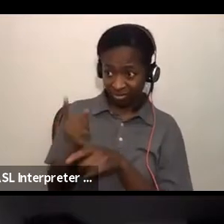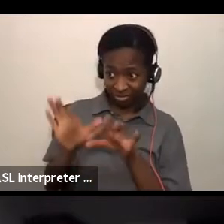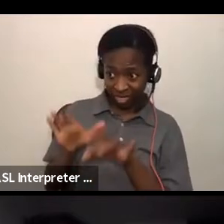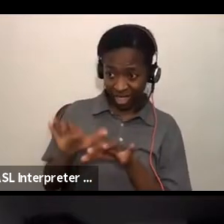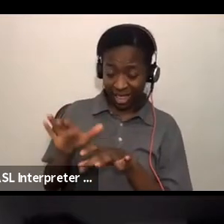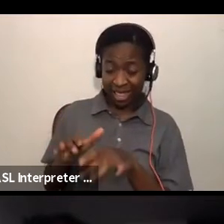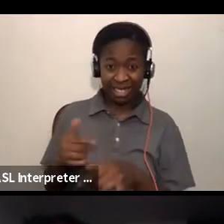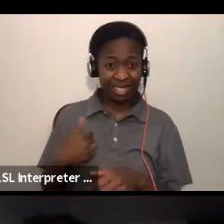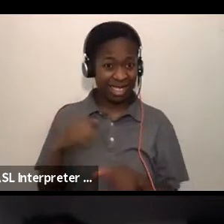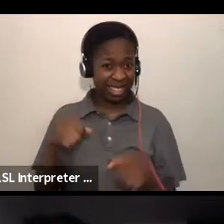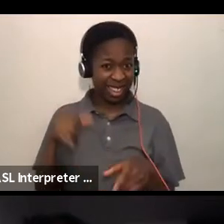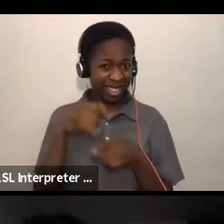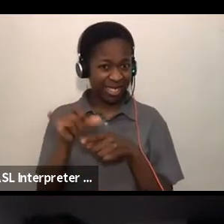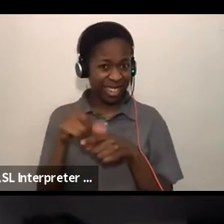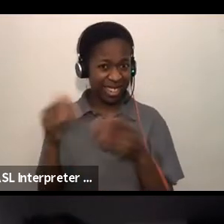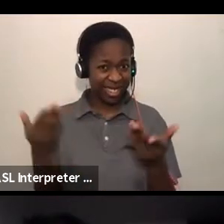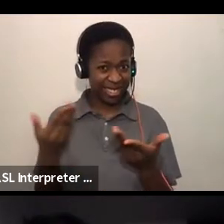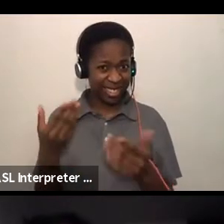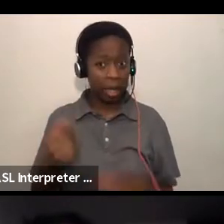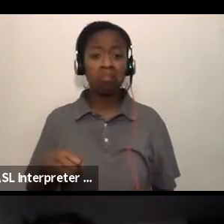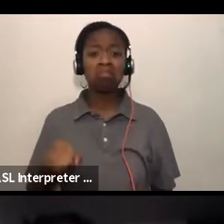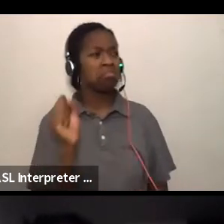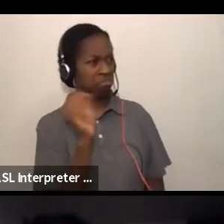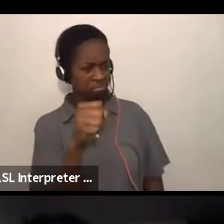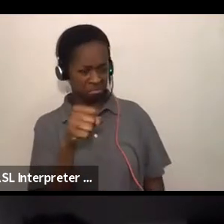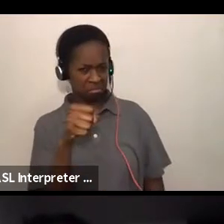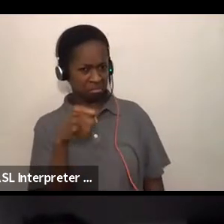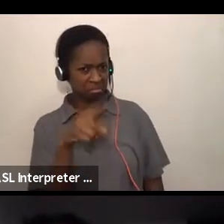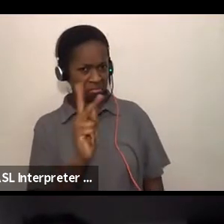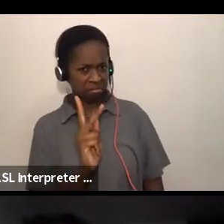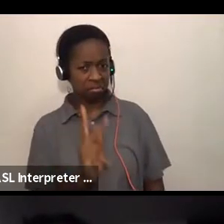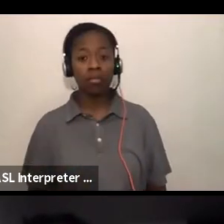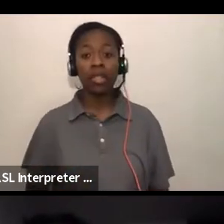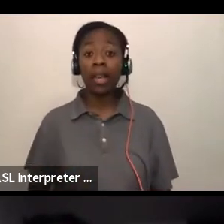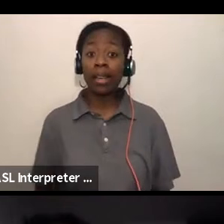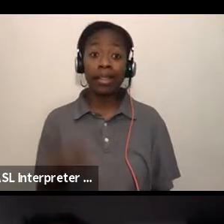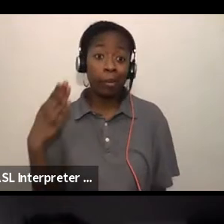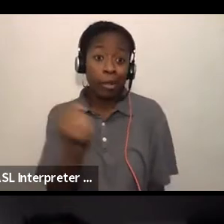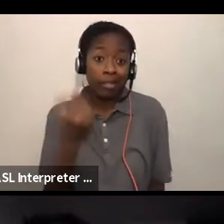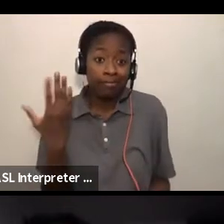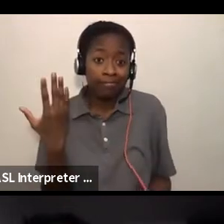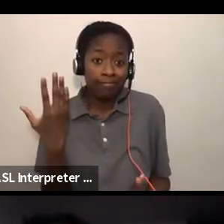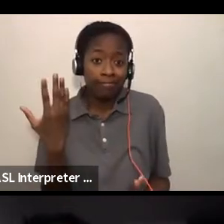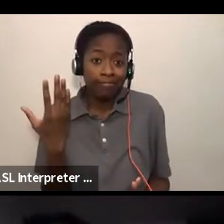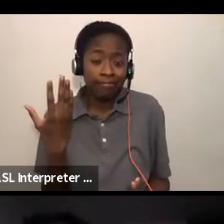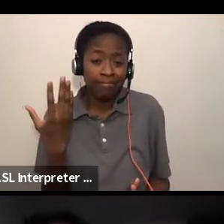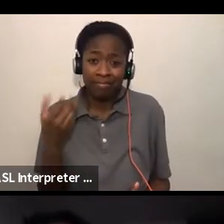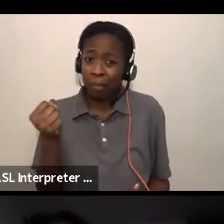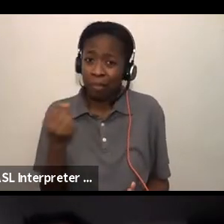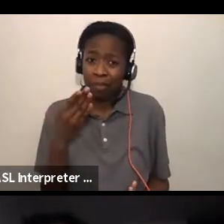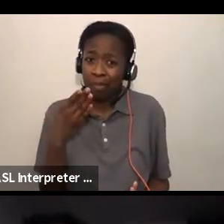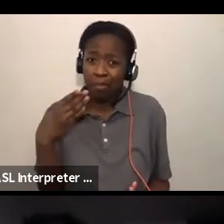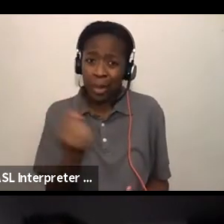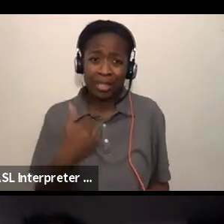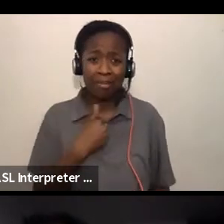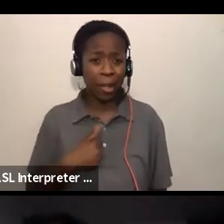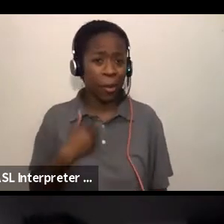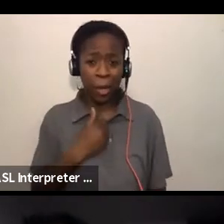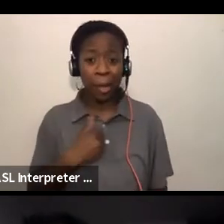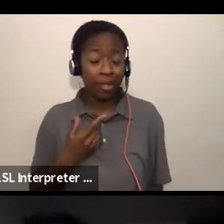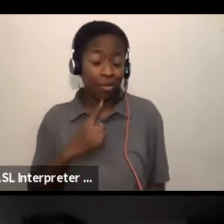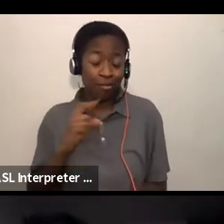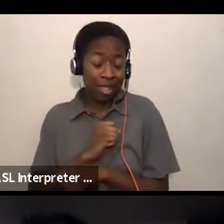am I free to curse on here? You can curse. Okay, well, some bullshit, personally speaking. I'm sorry, but it